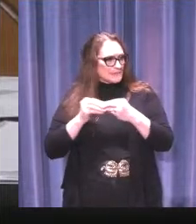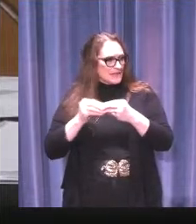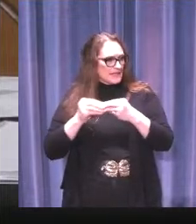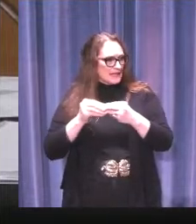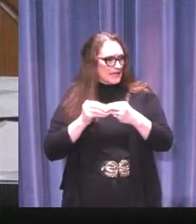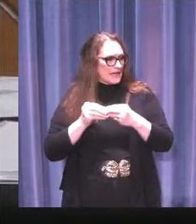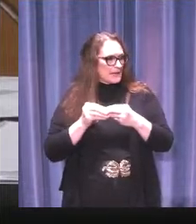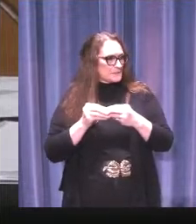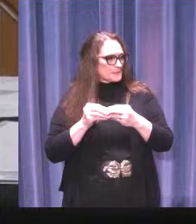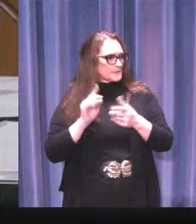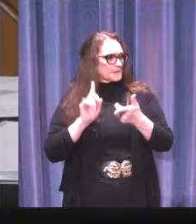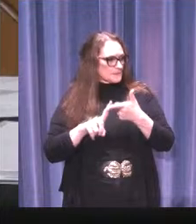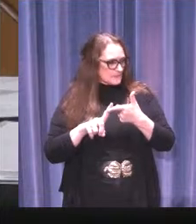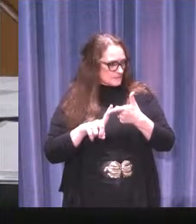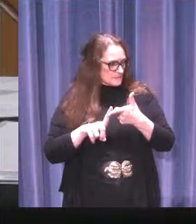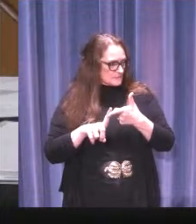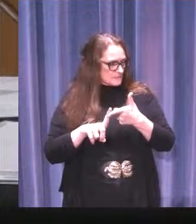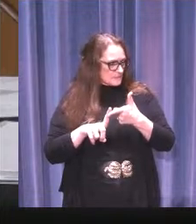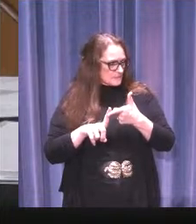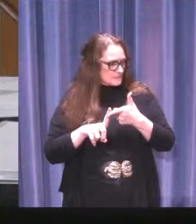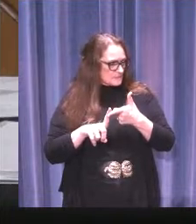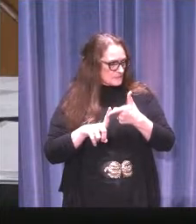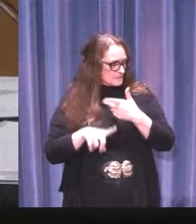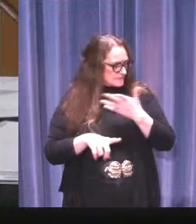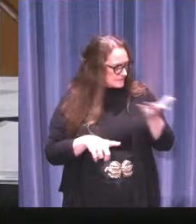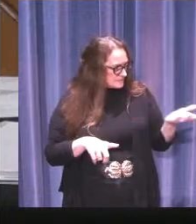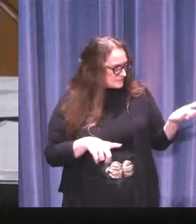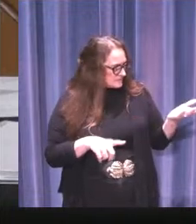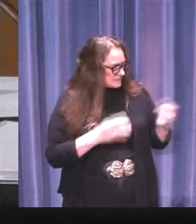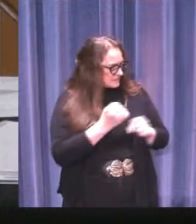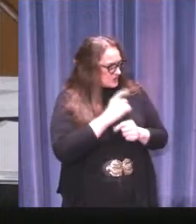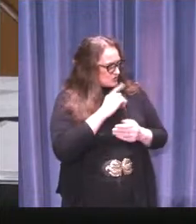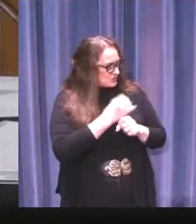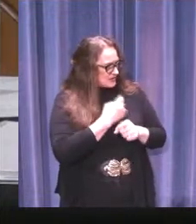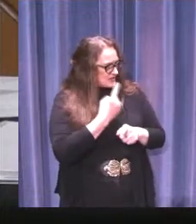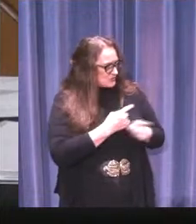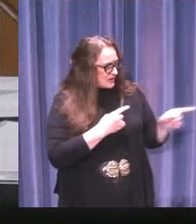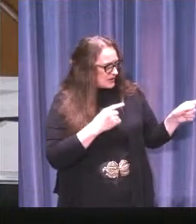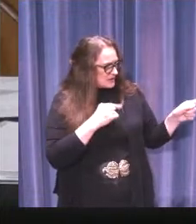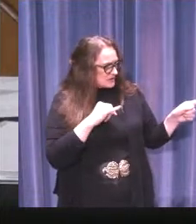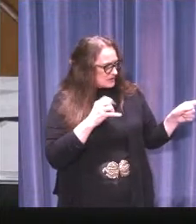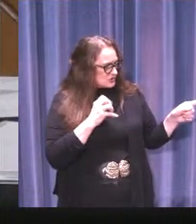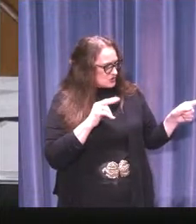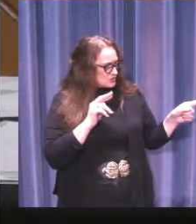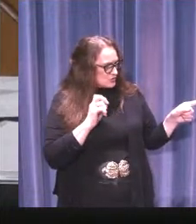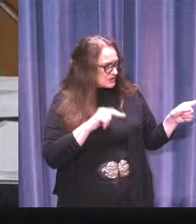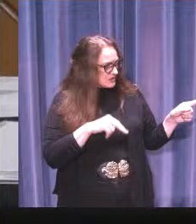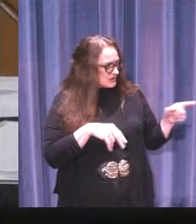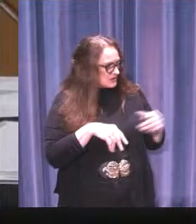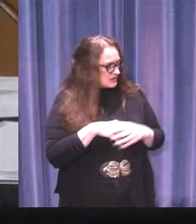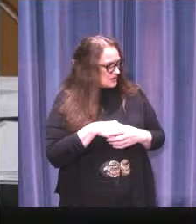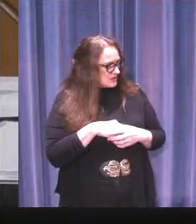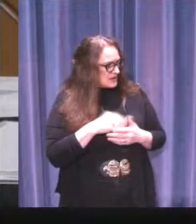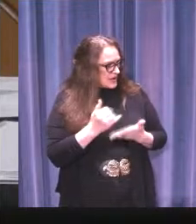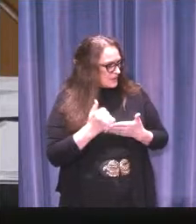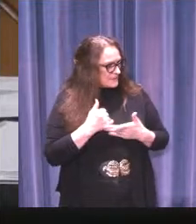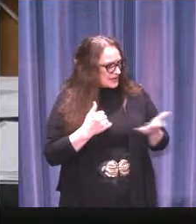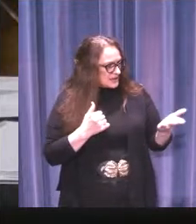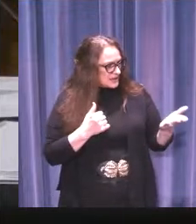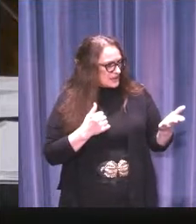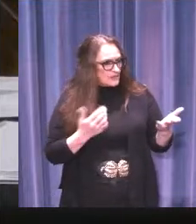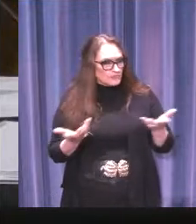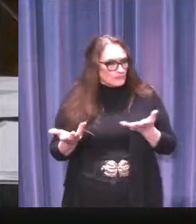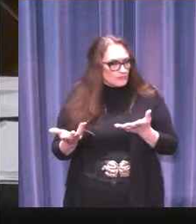flexibility to, make sure you get this, Jordan. Help me. Is